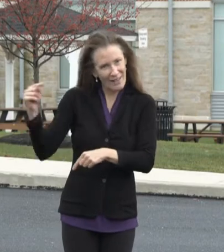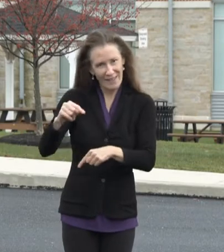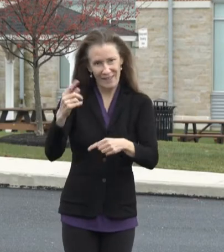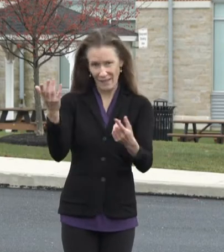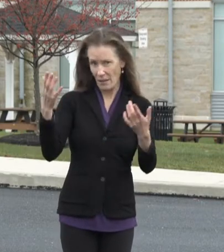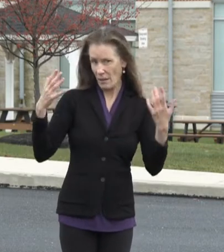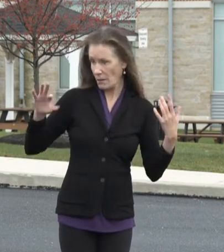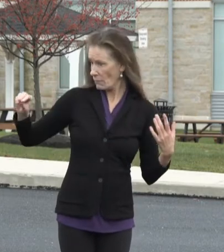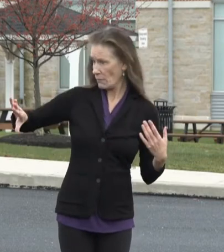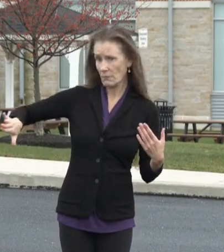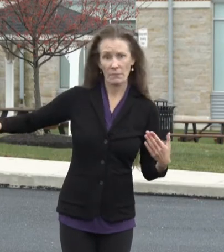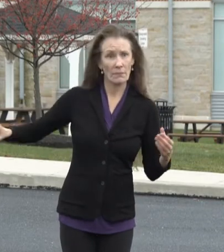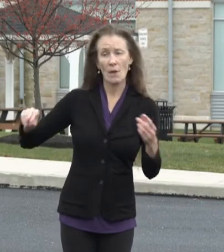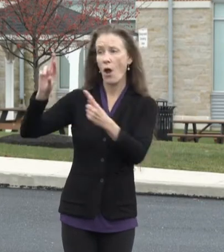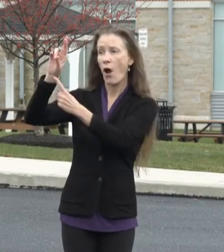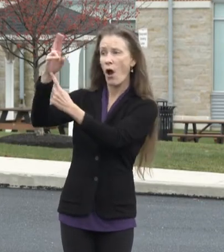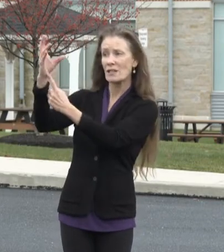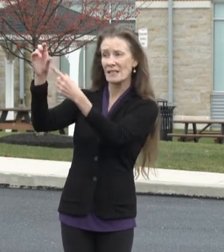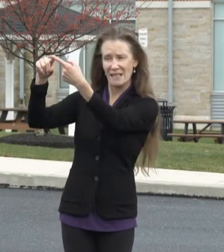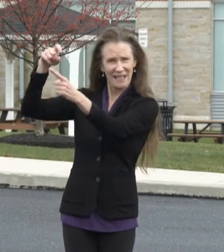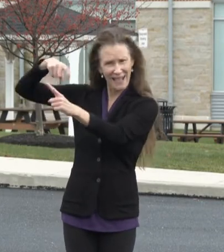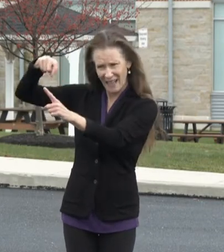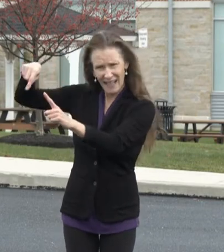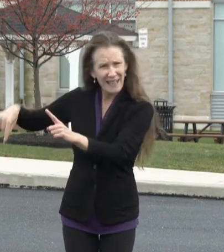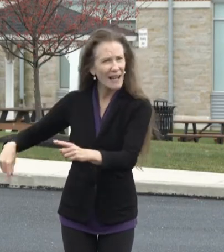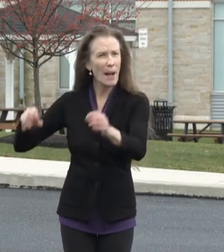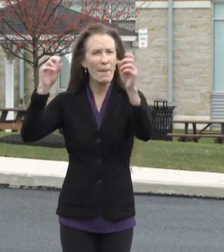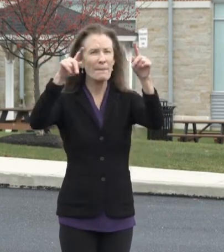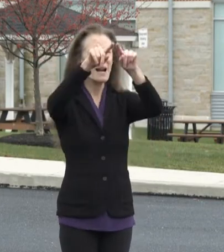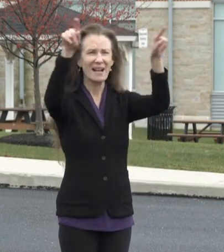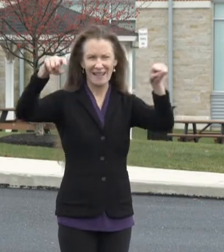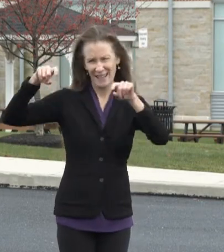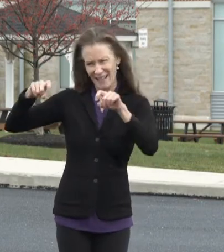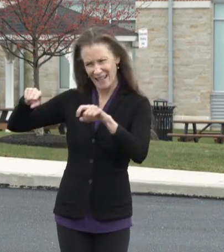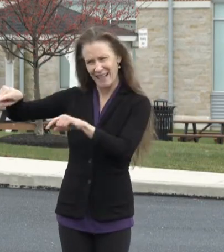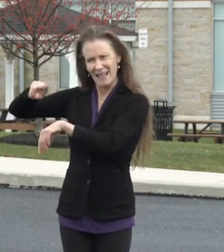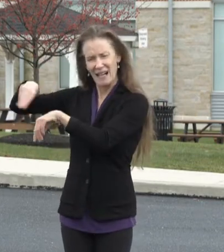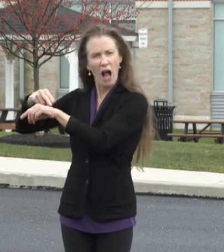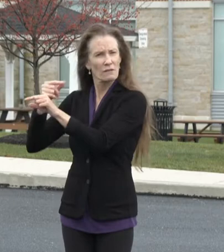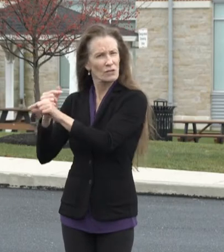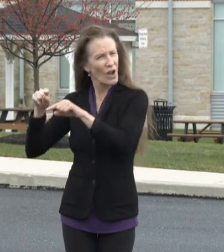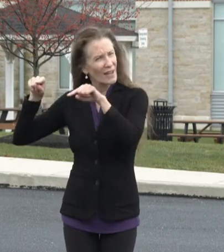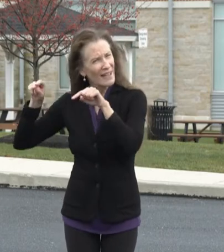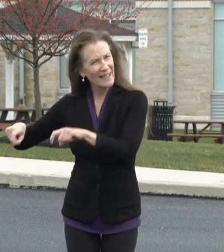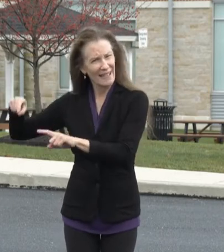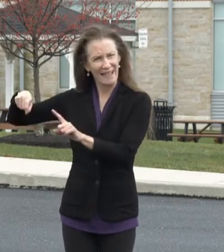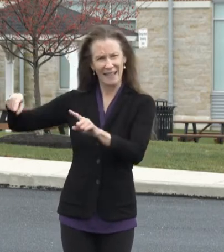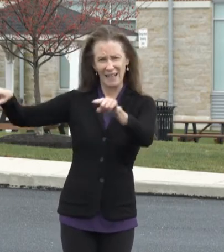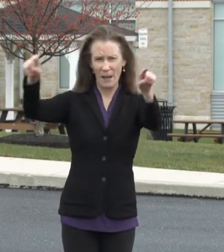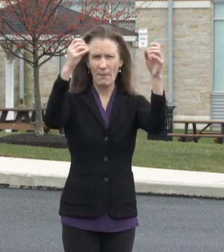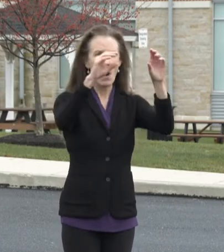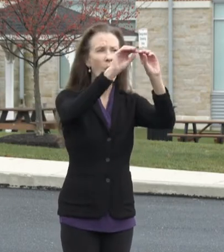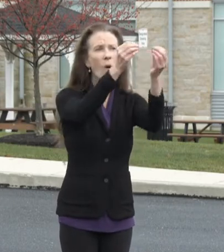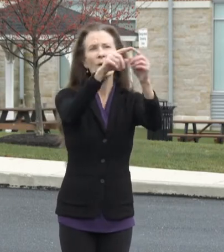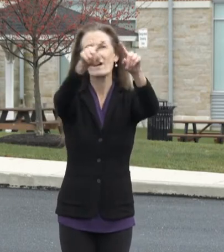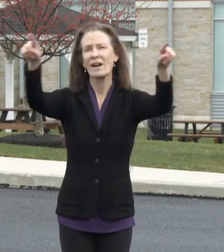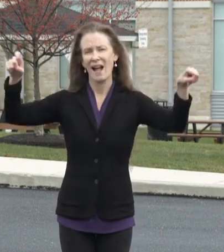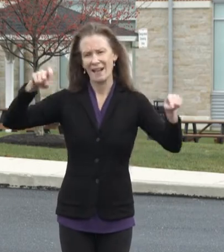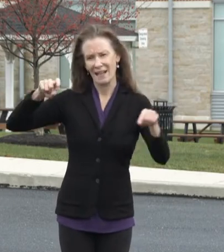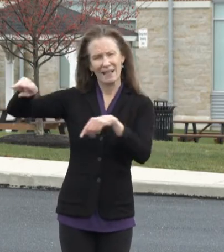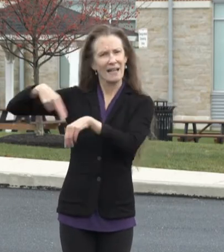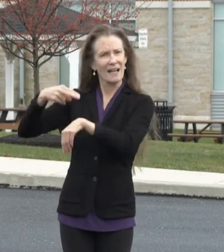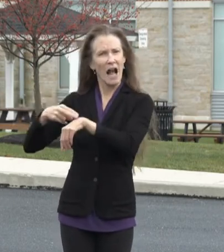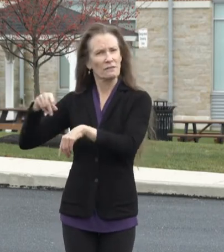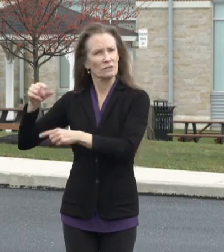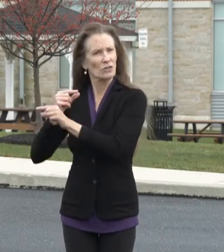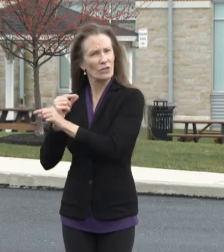RCP and the Pennsylvania National Guard providing critical services. The presence of the National Guard